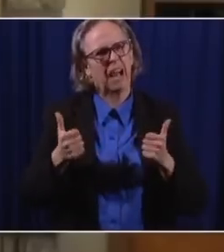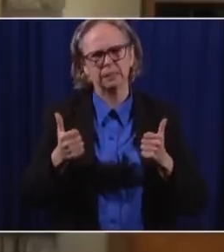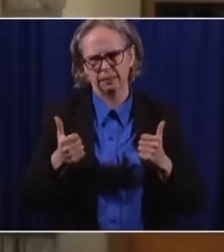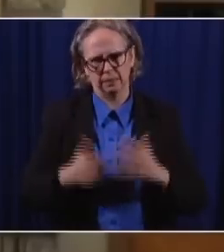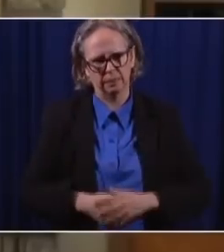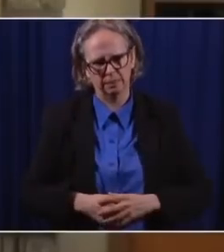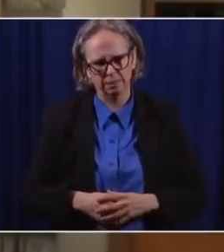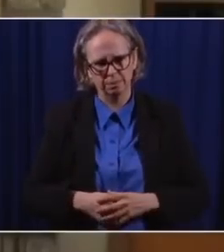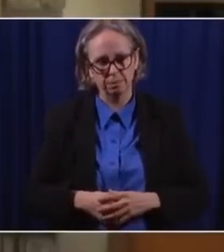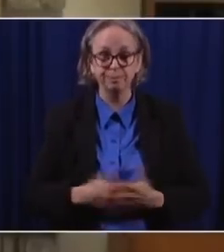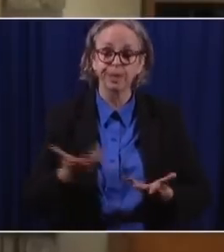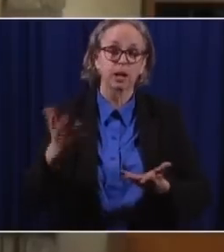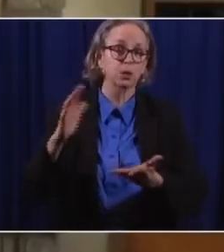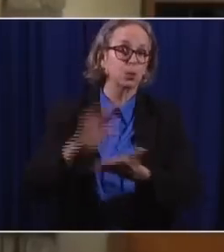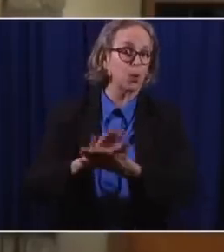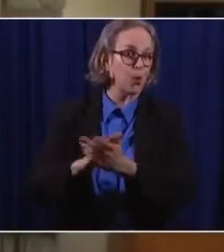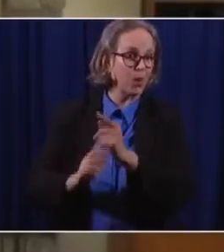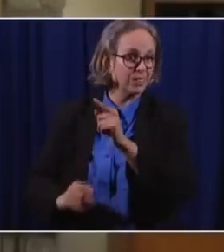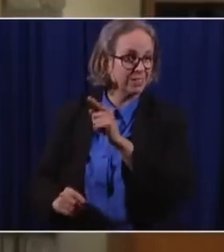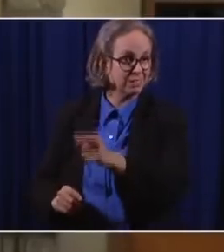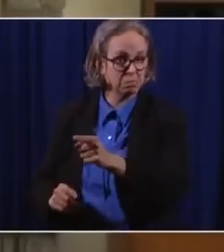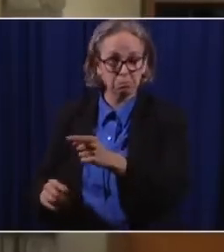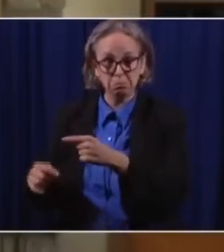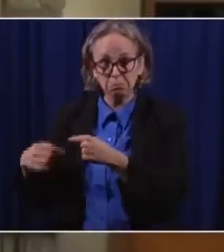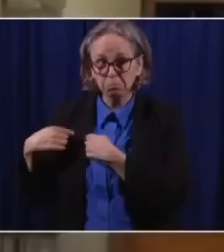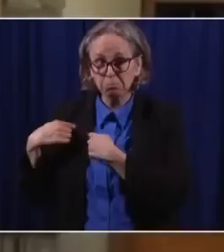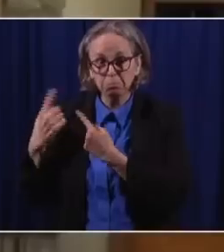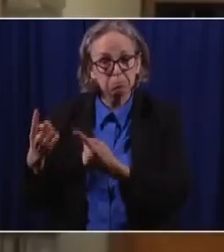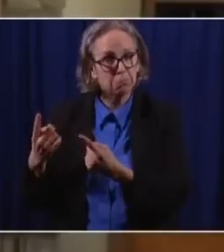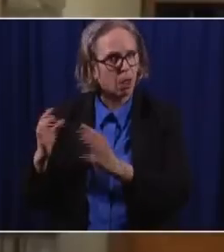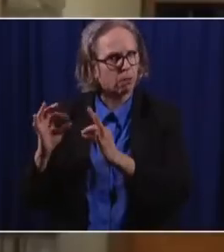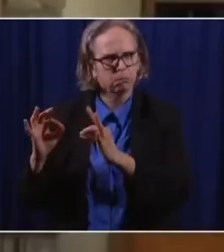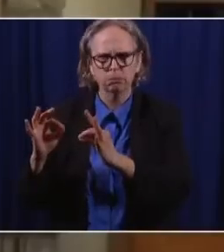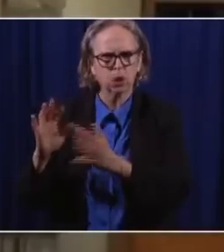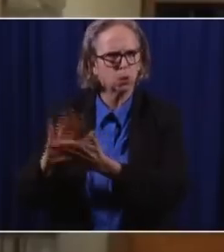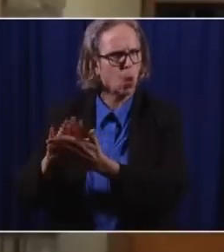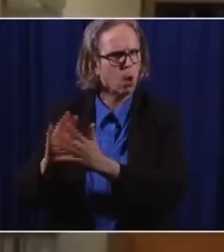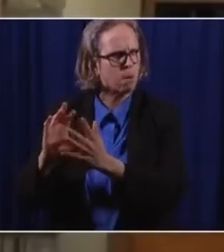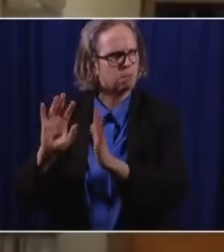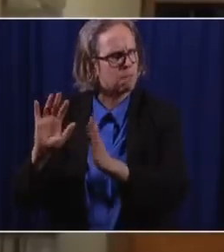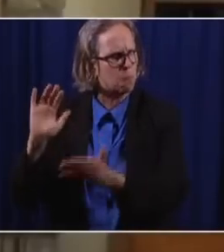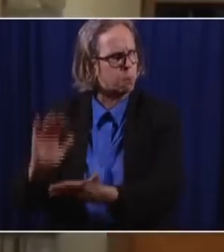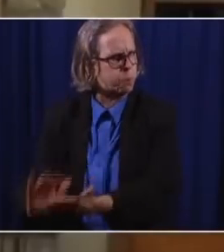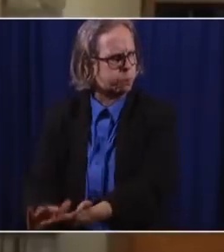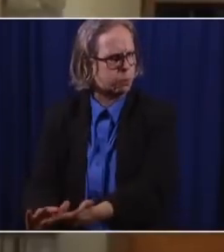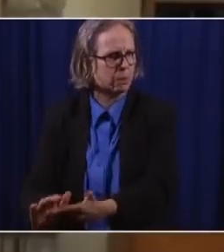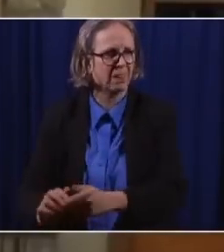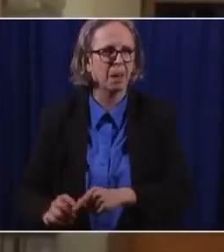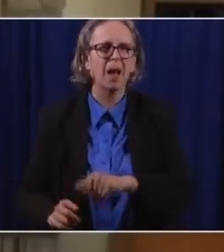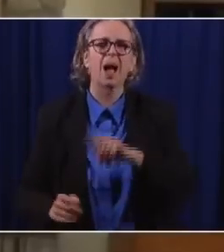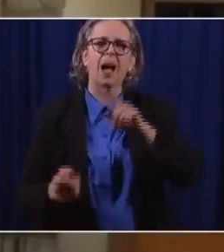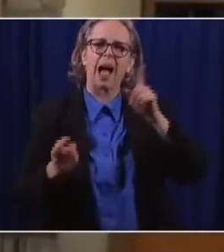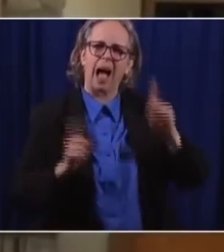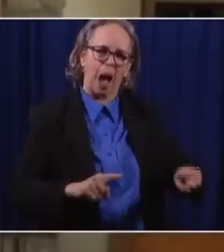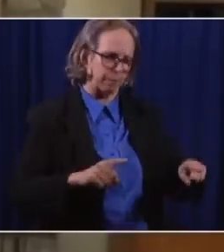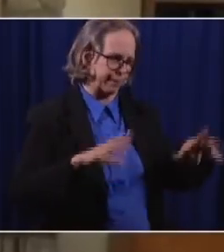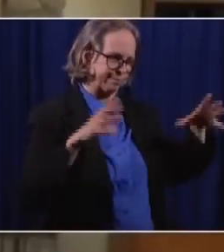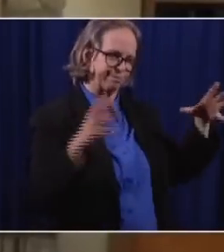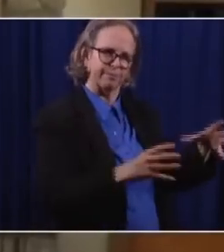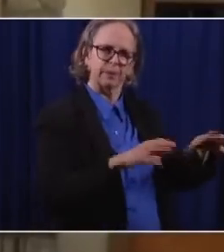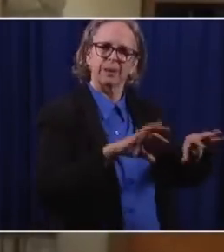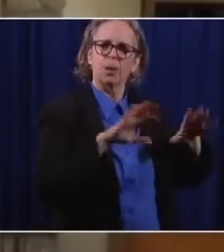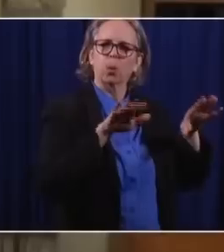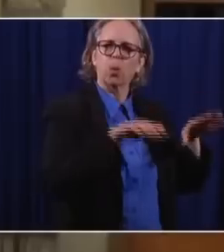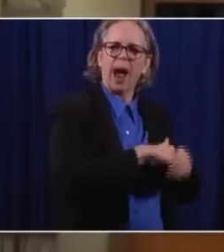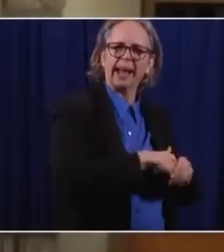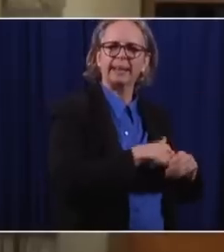job. Social gatherings, including weddings and funerals and parties in people's homes, is really where we're seeing